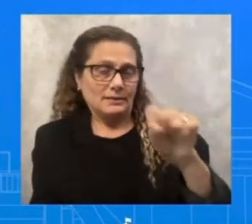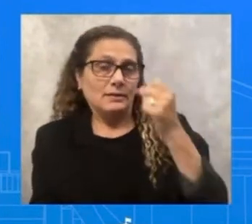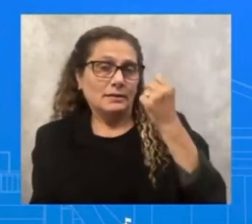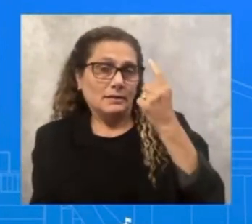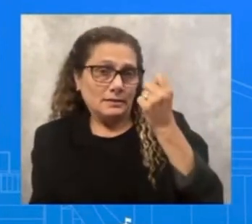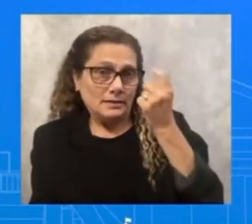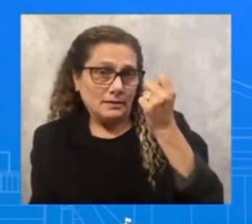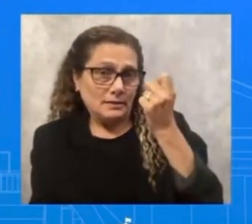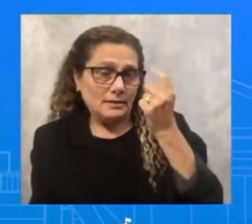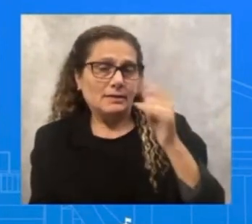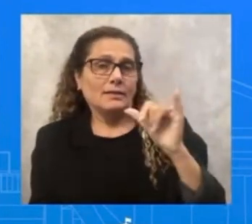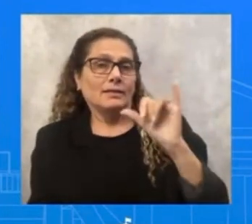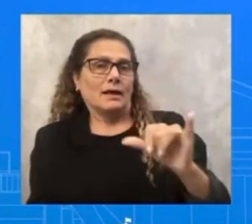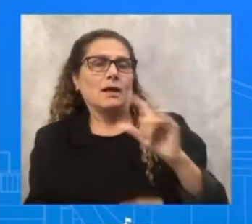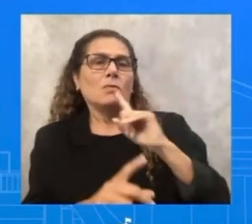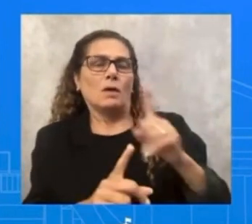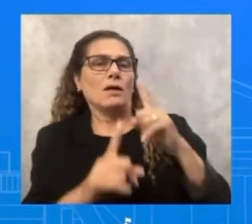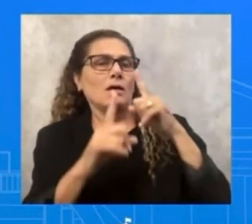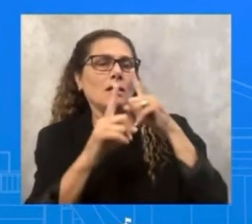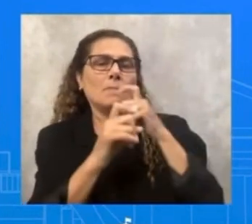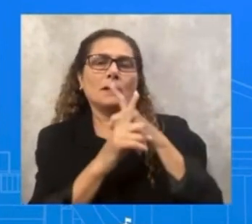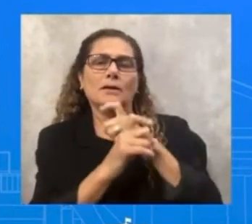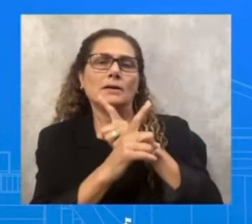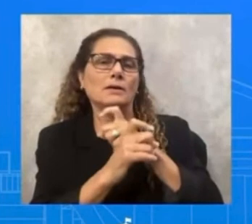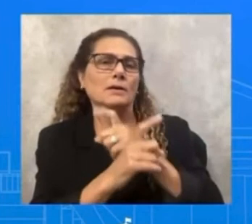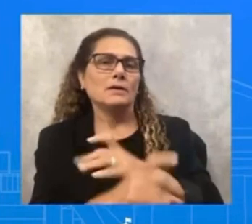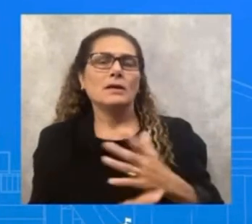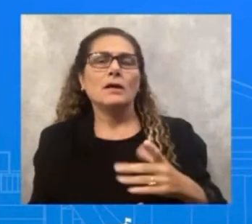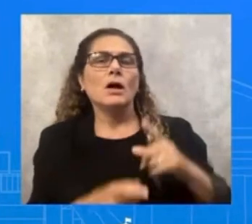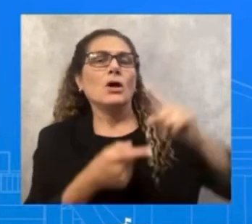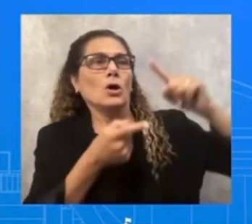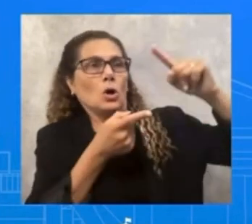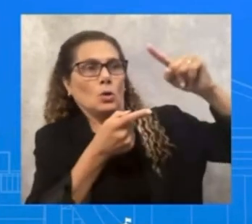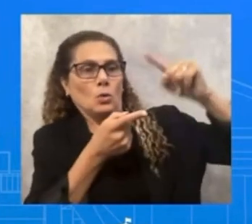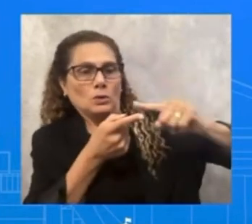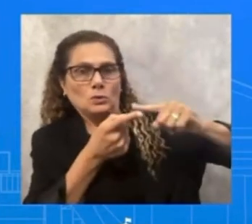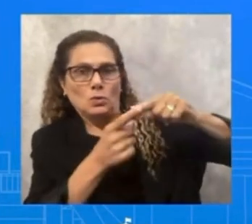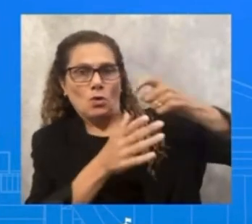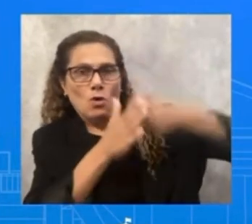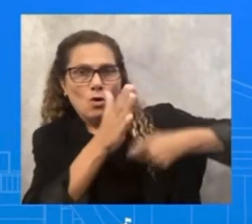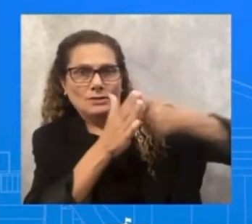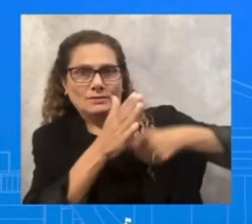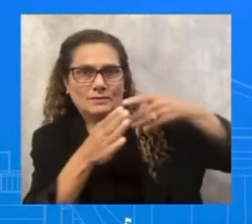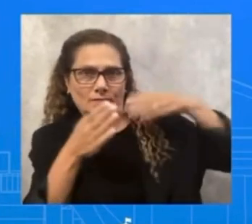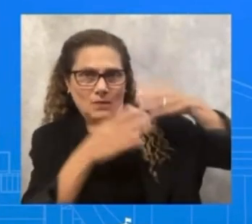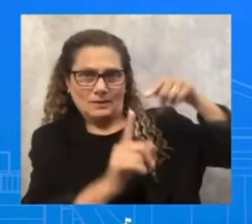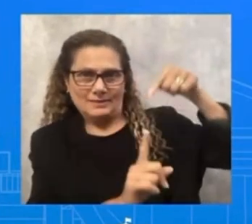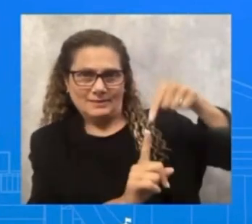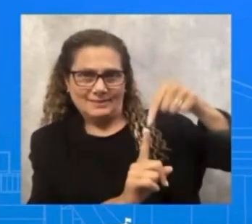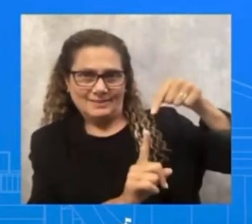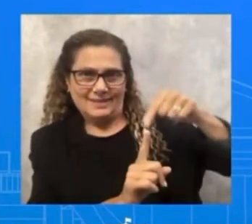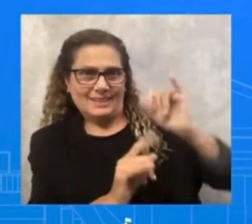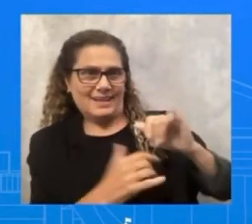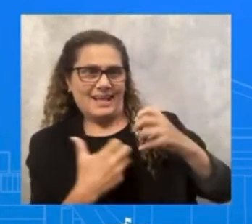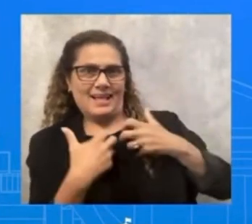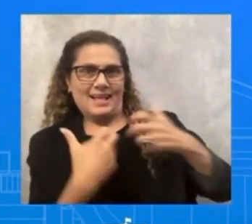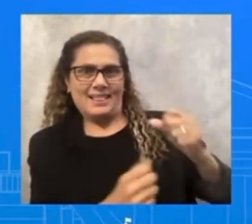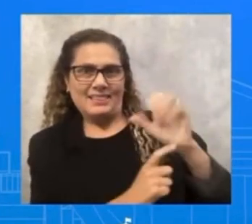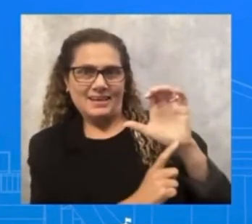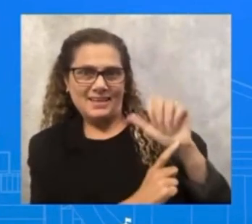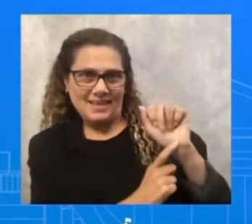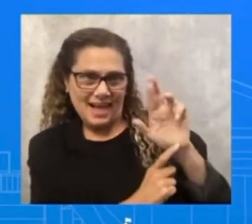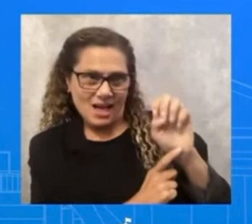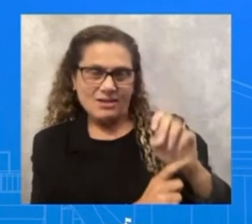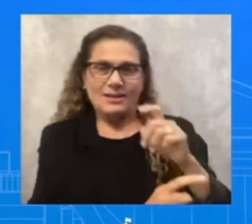that it also has reduced costs. And I think it's very important to note that both on the healthcare and, as I noted, on the energy side,